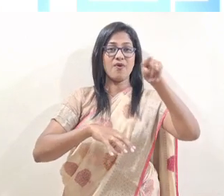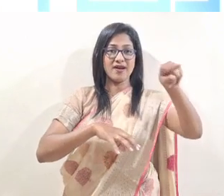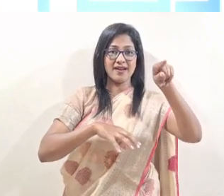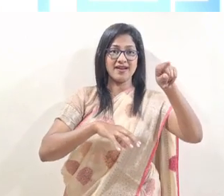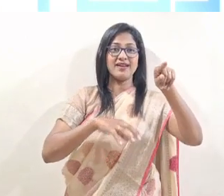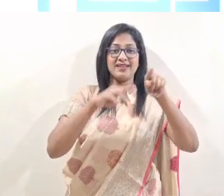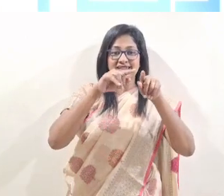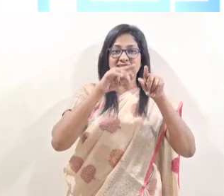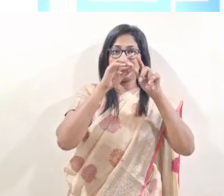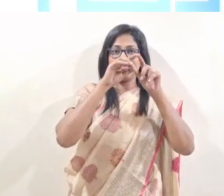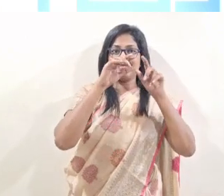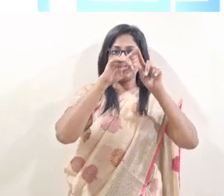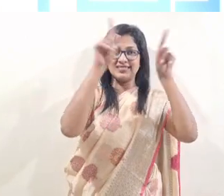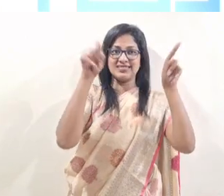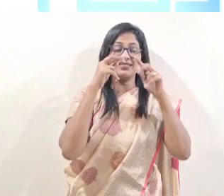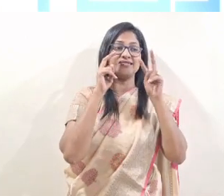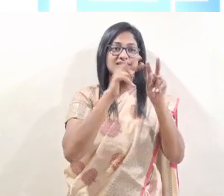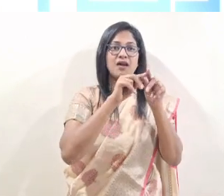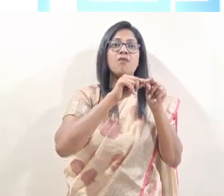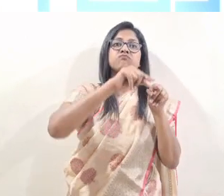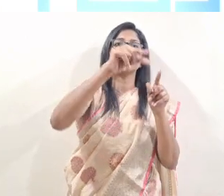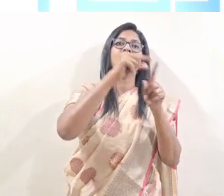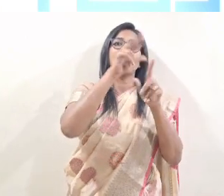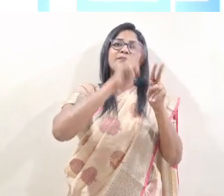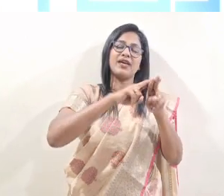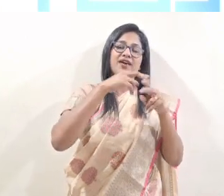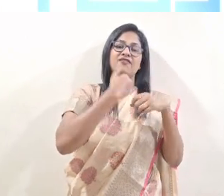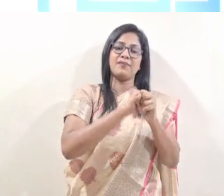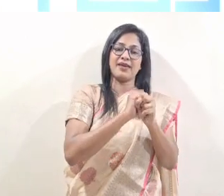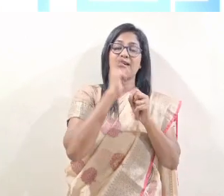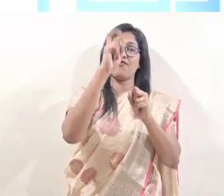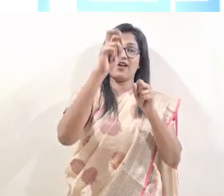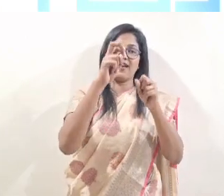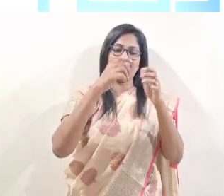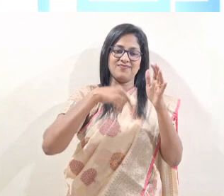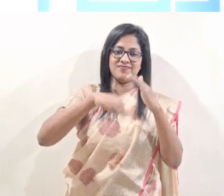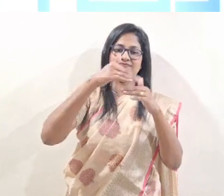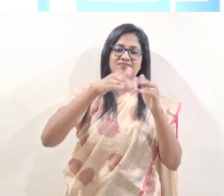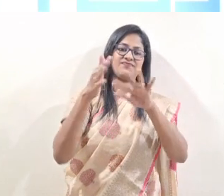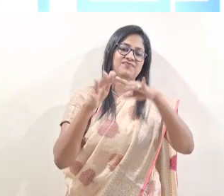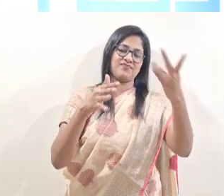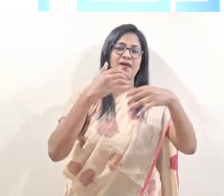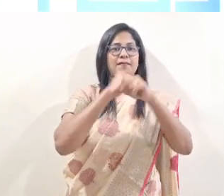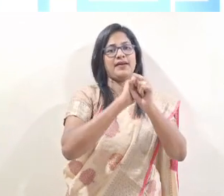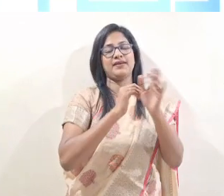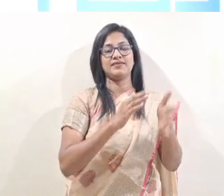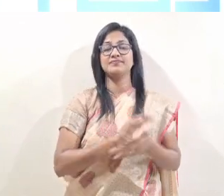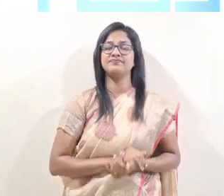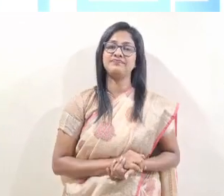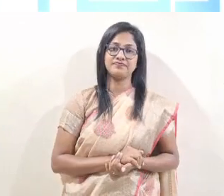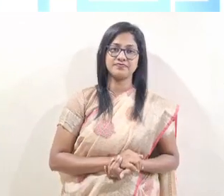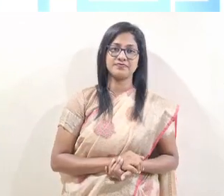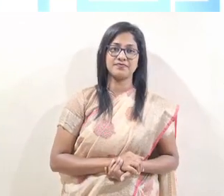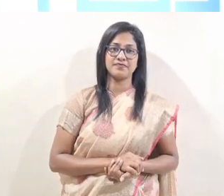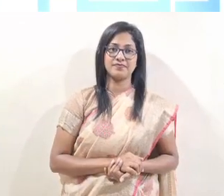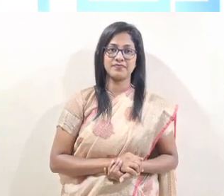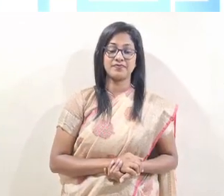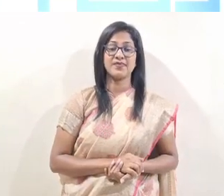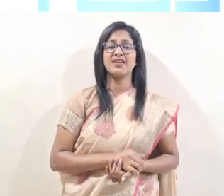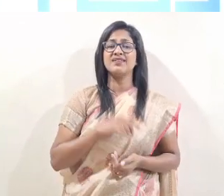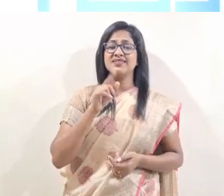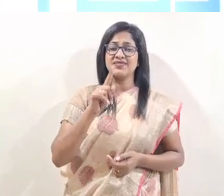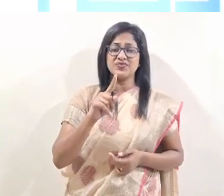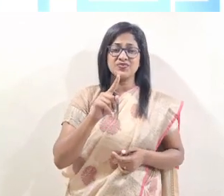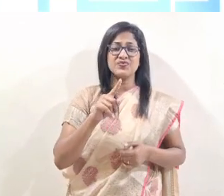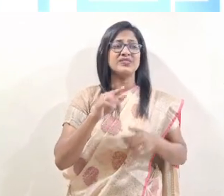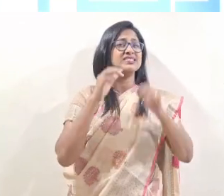see perpendicular to the screen, that's the platform that was created on the running viaduct. So why all these